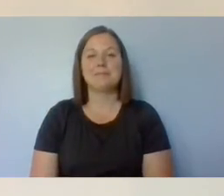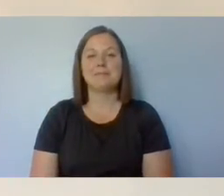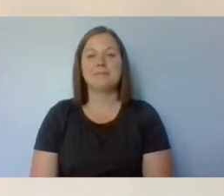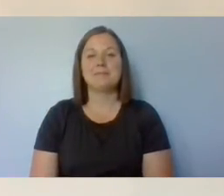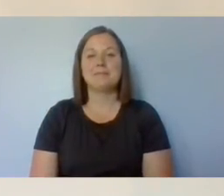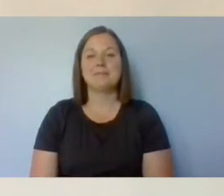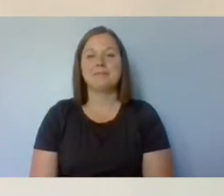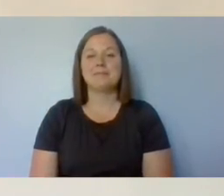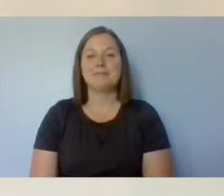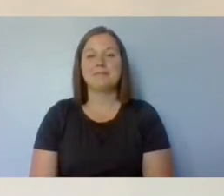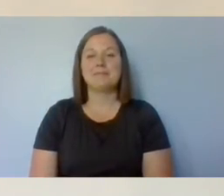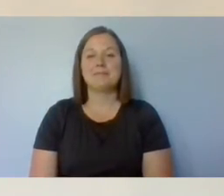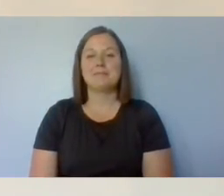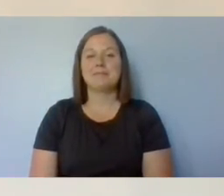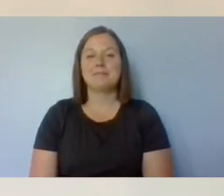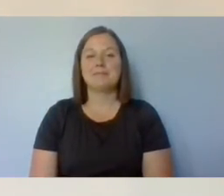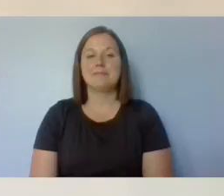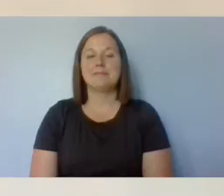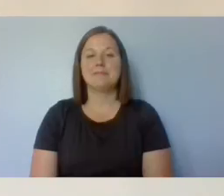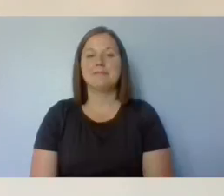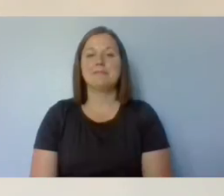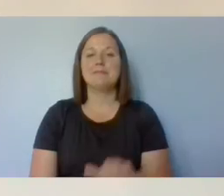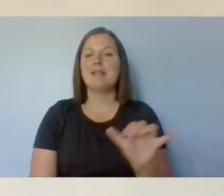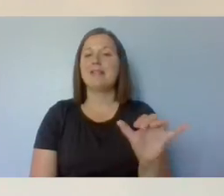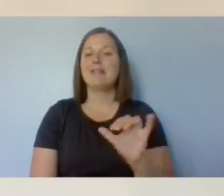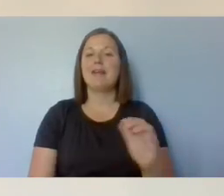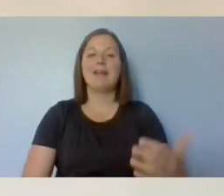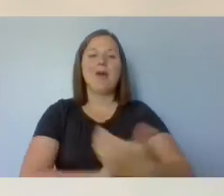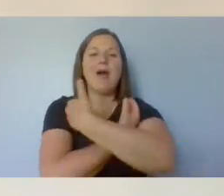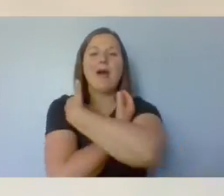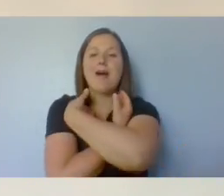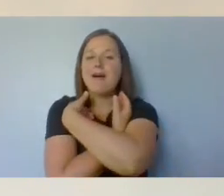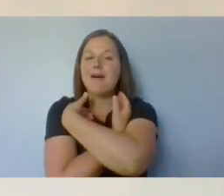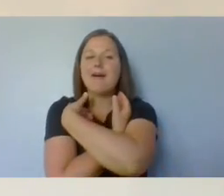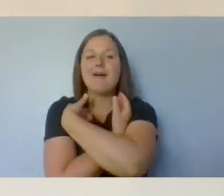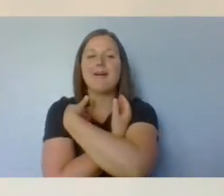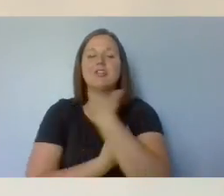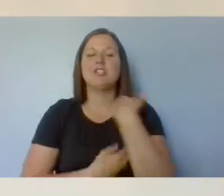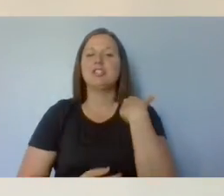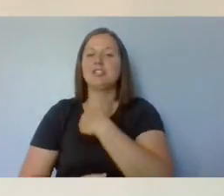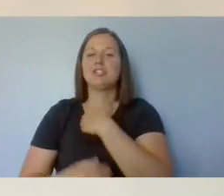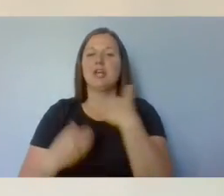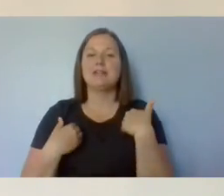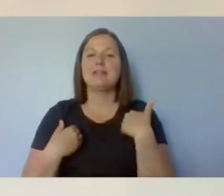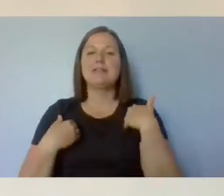Come back to center, give yourself a big hug, lift your chest tall,